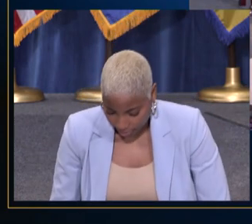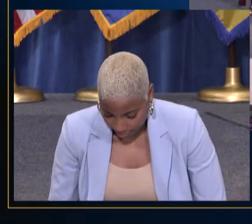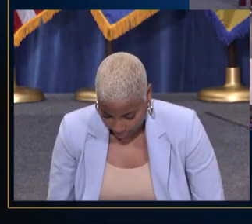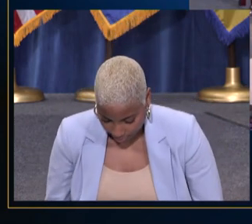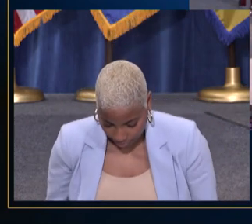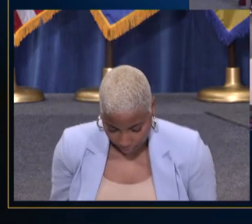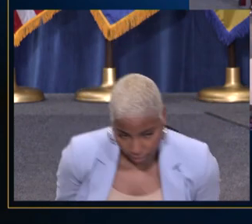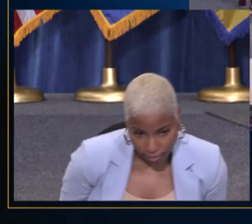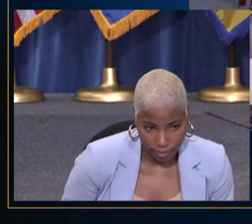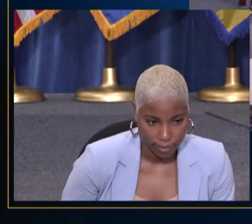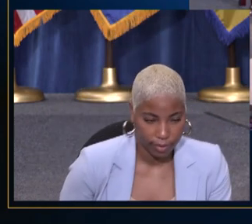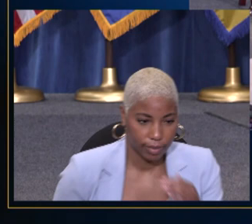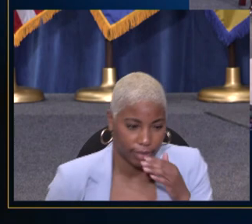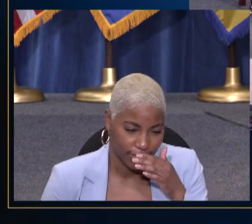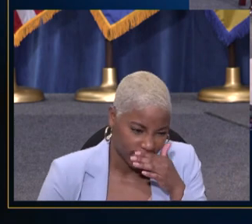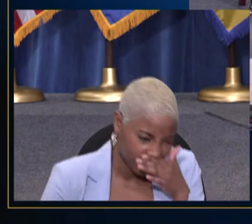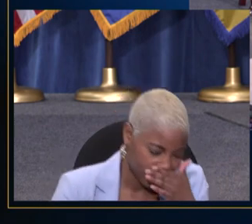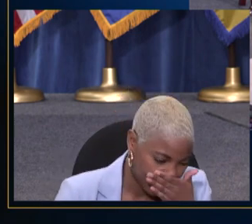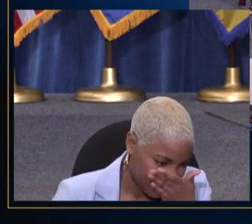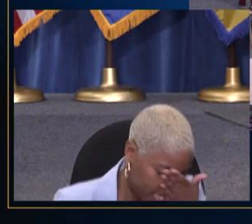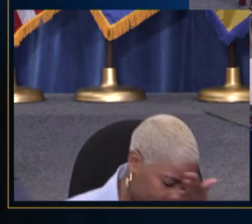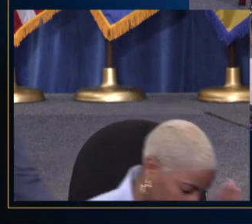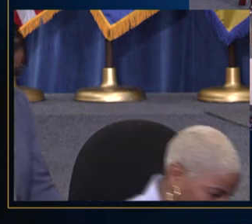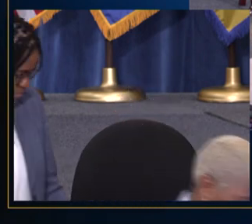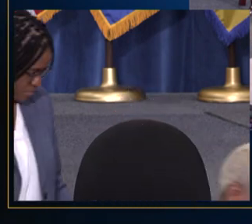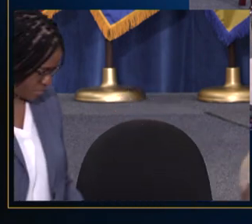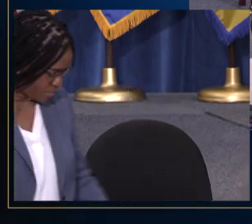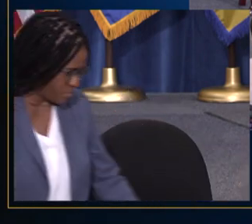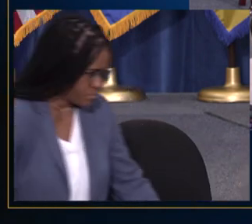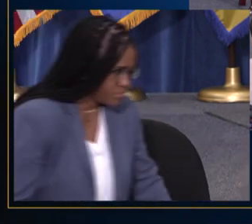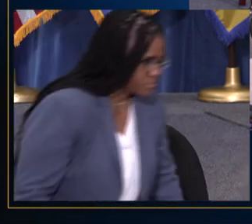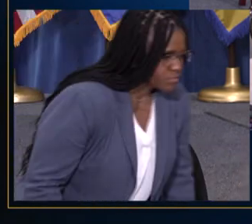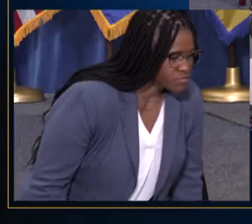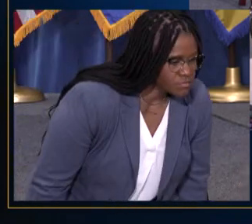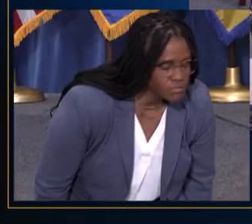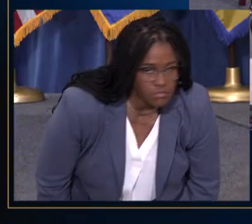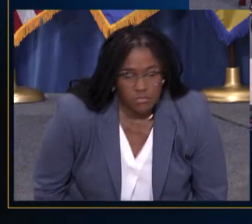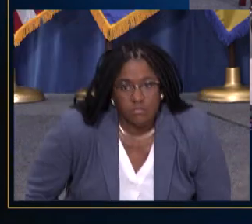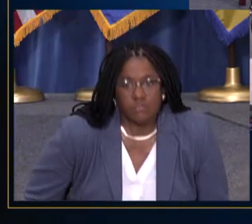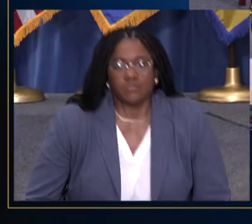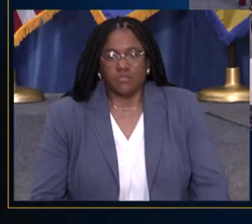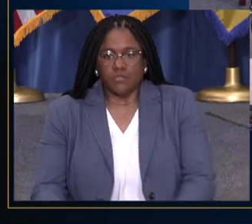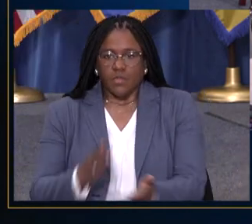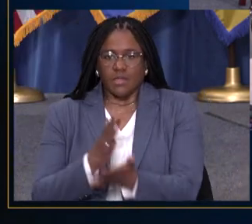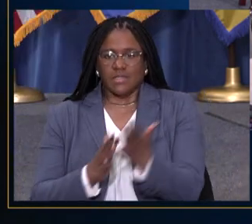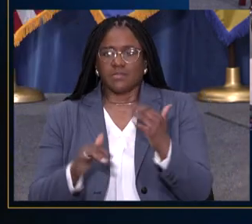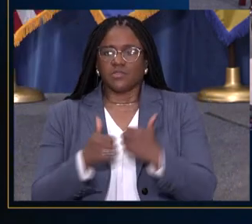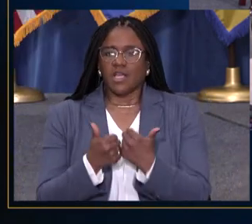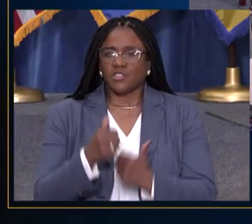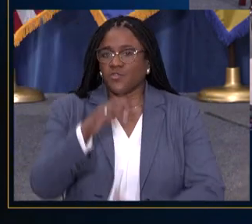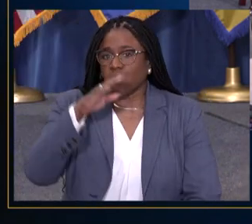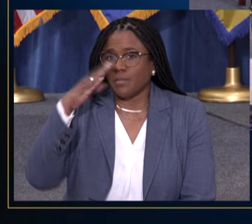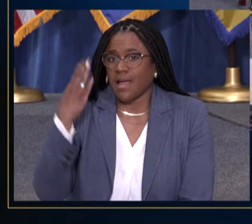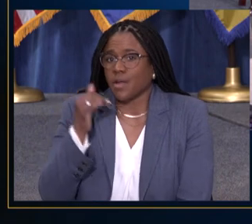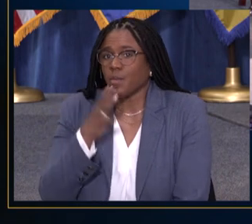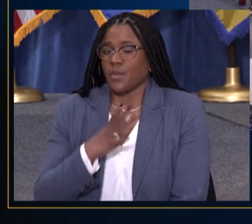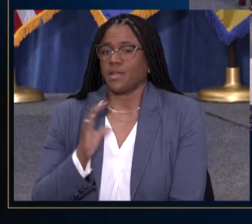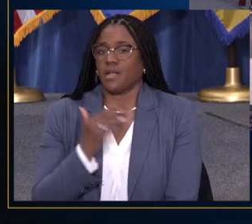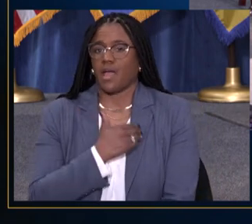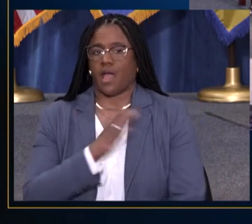think some of the challenges too are based in the history of Black women in our society